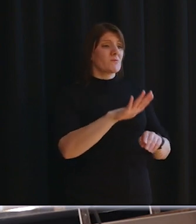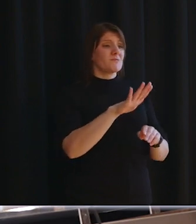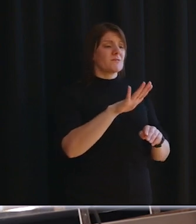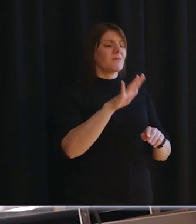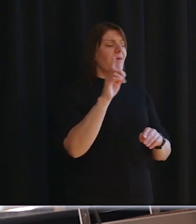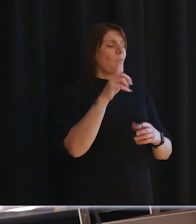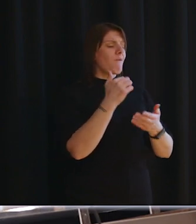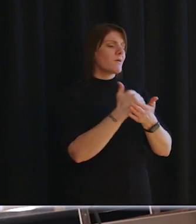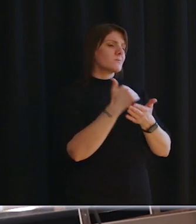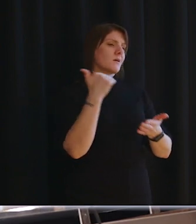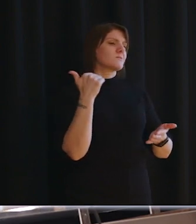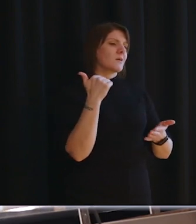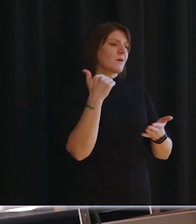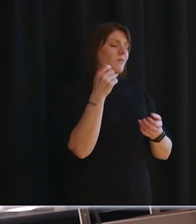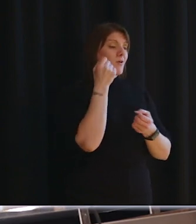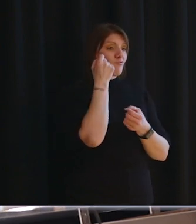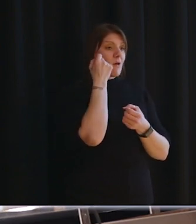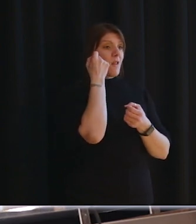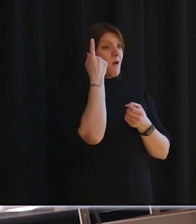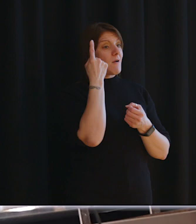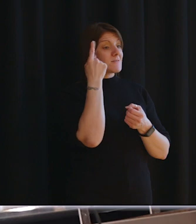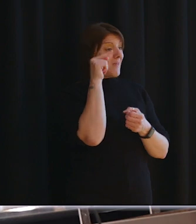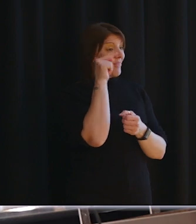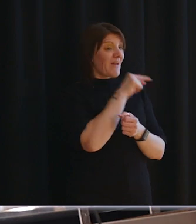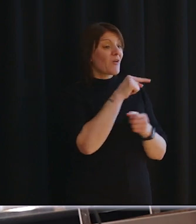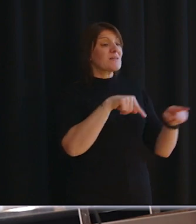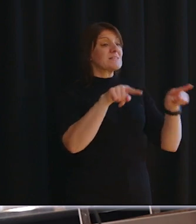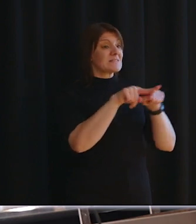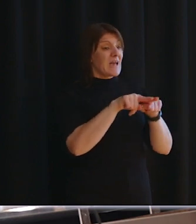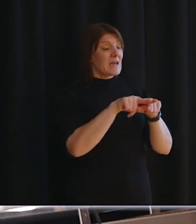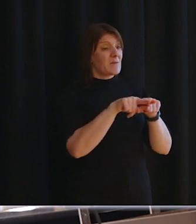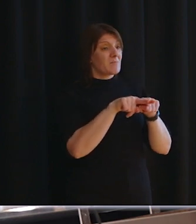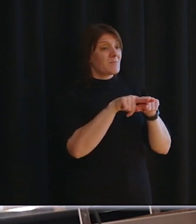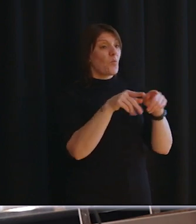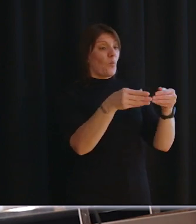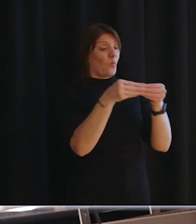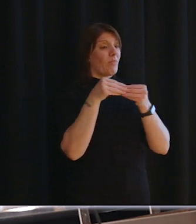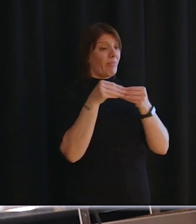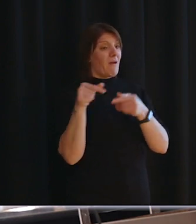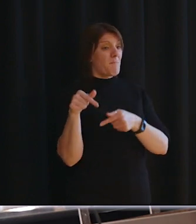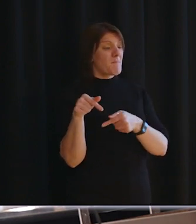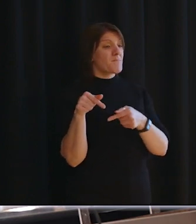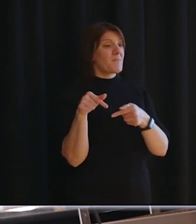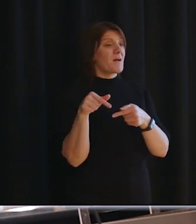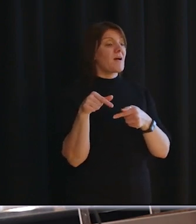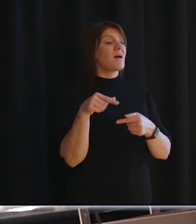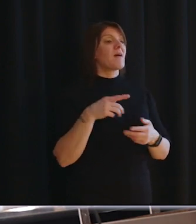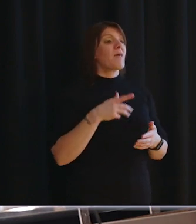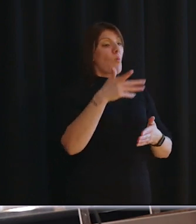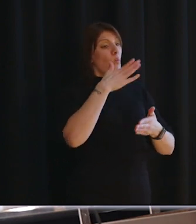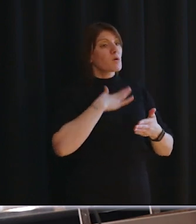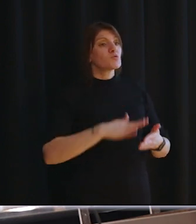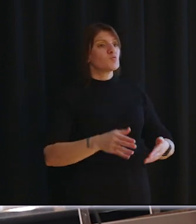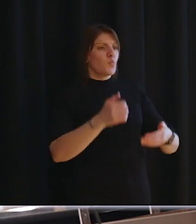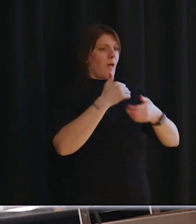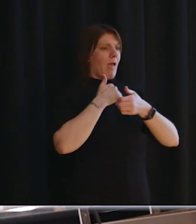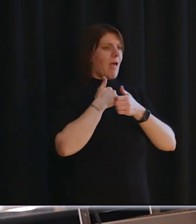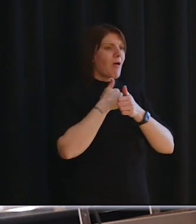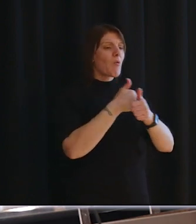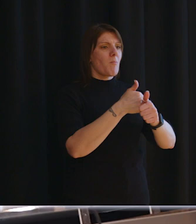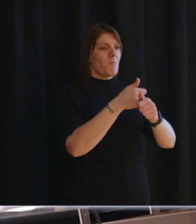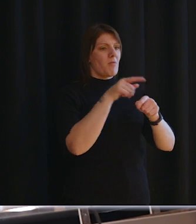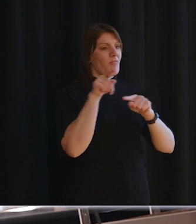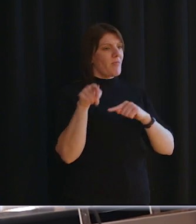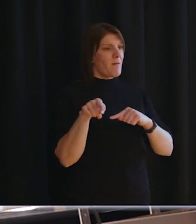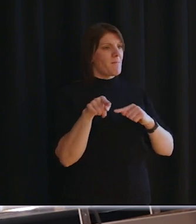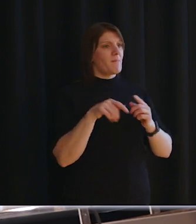when they realised that we were on the same side and we were trying to do the best for their child, rather than seeing it as this fight between school